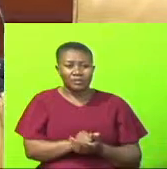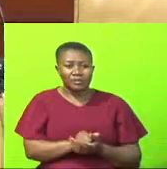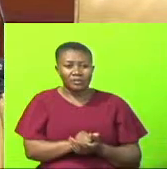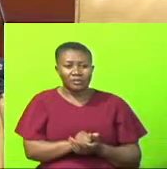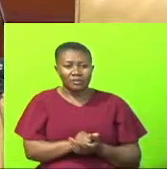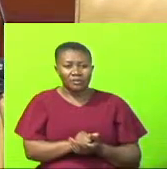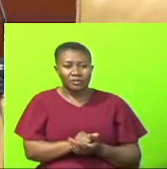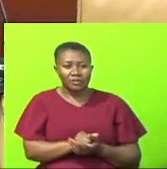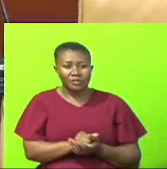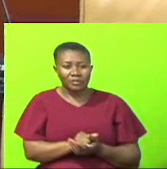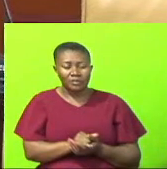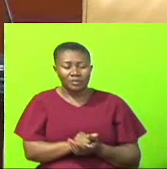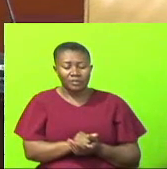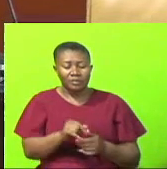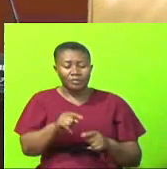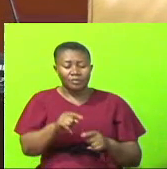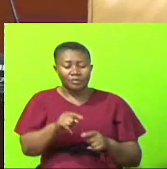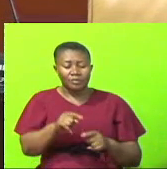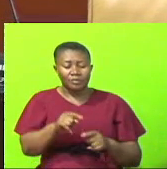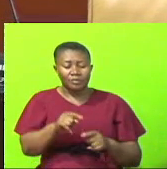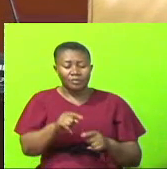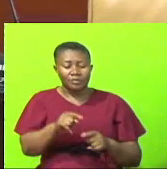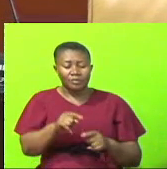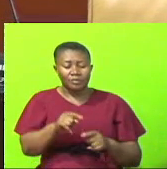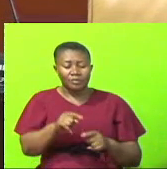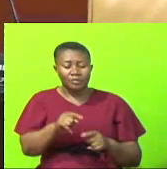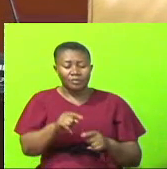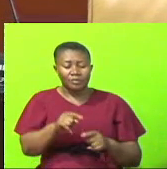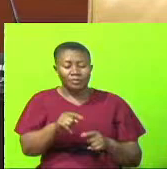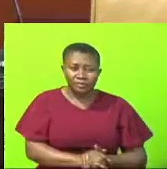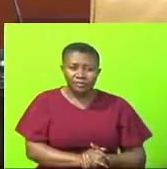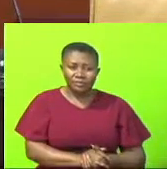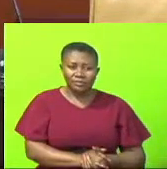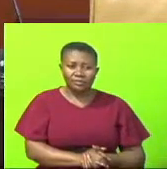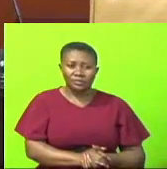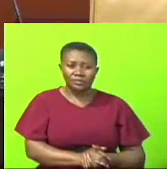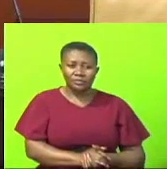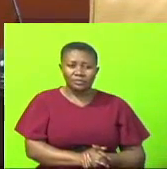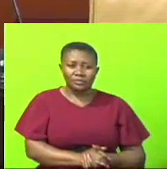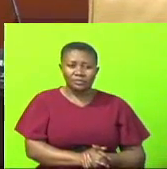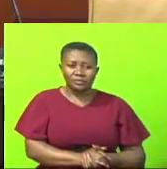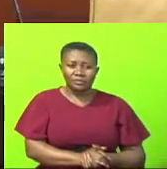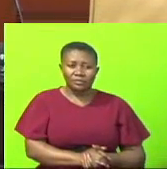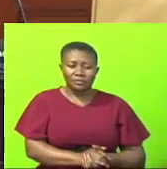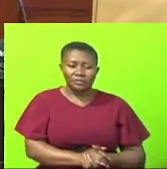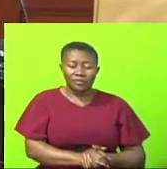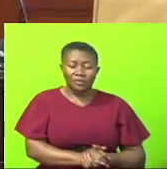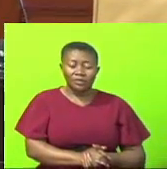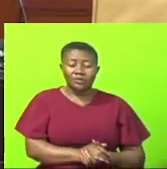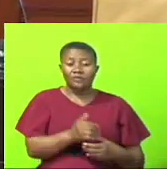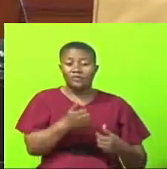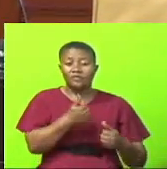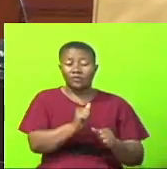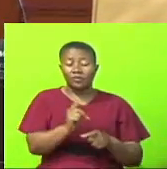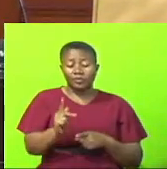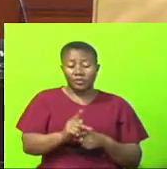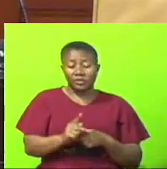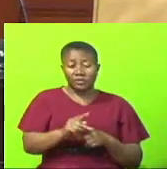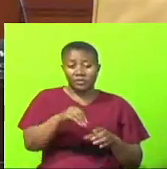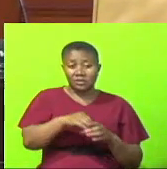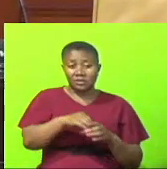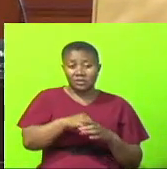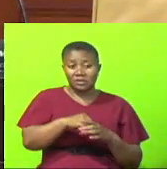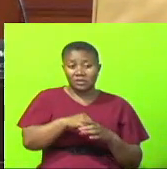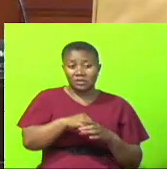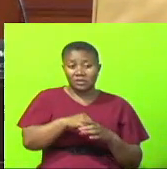to in your comment soon thereafter, as has been the practice of this House,